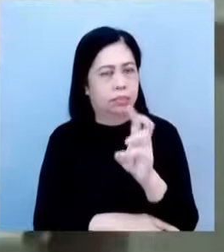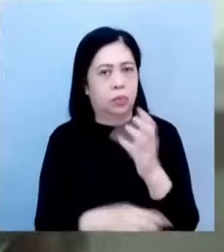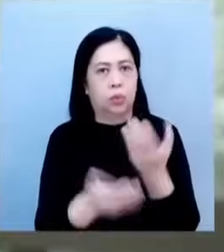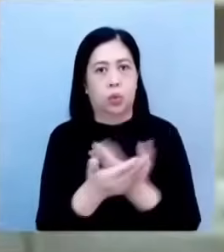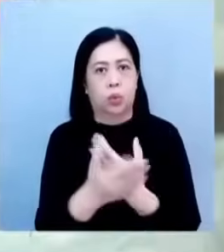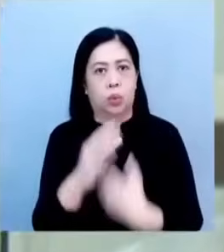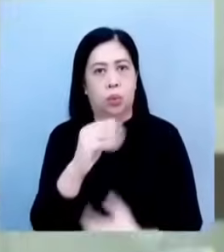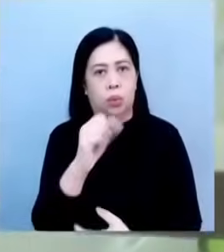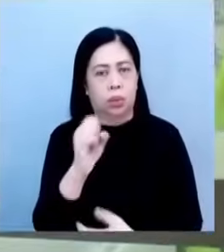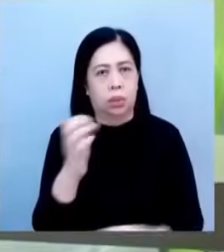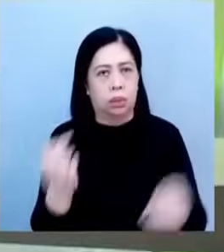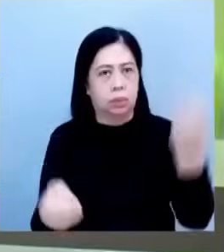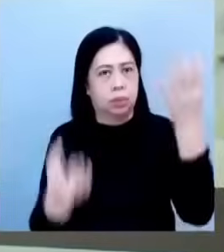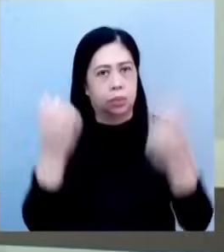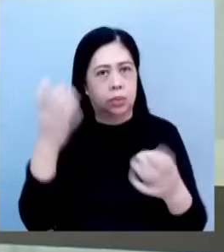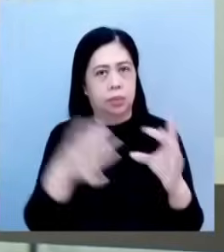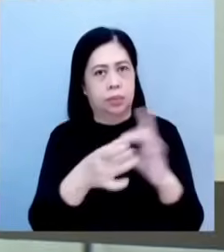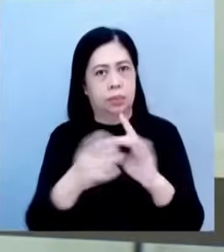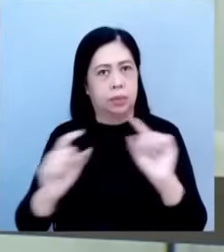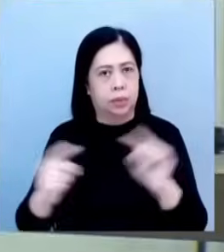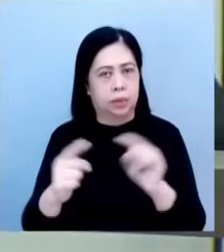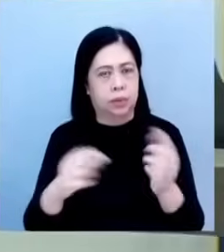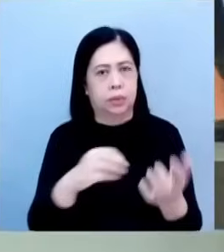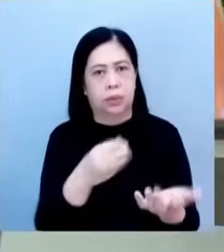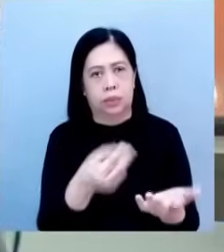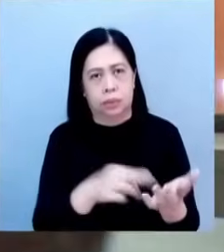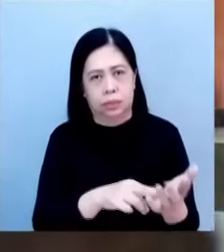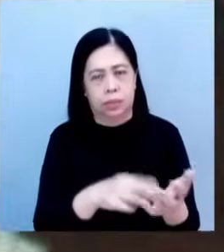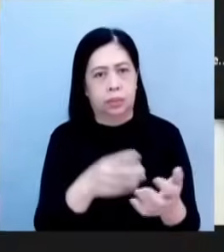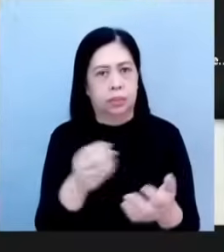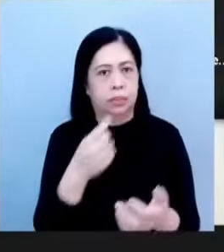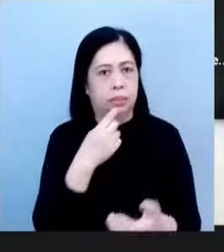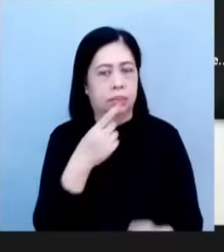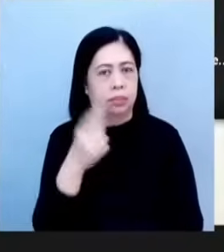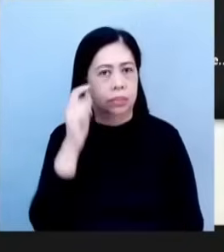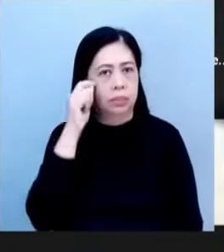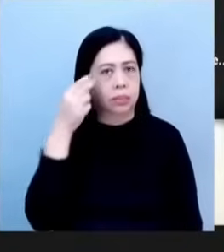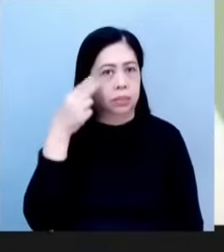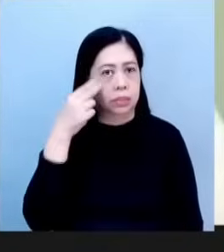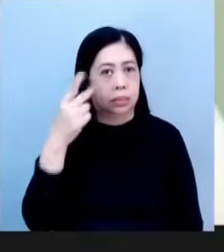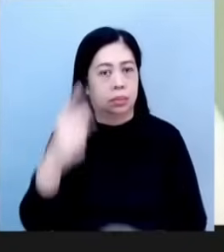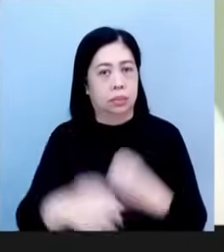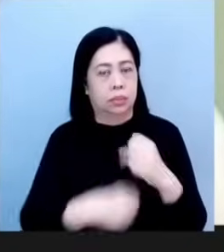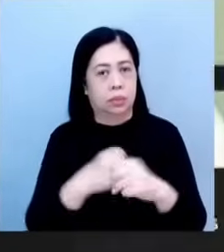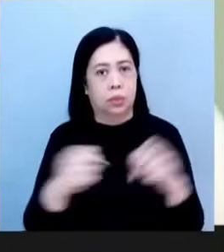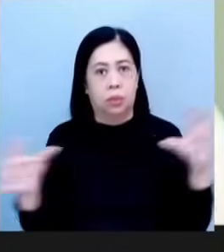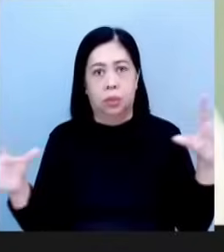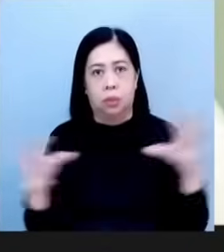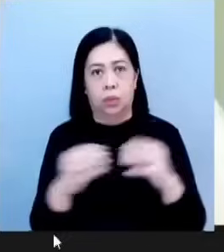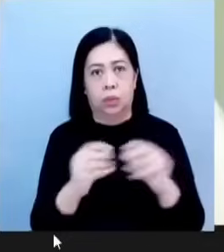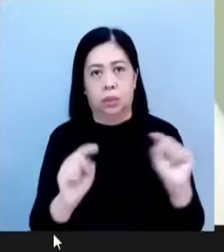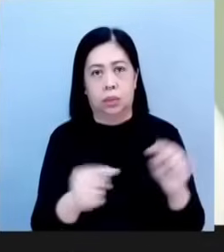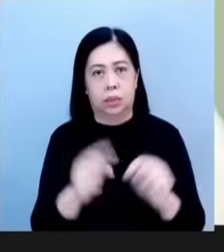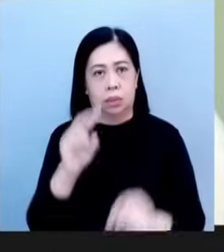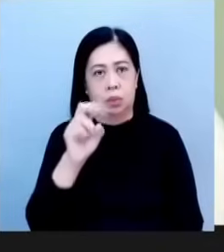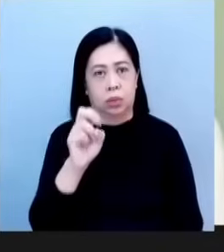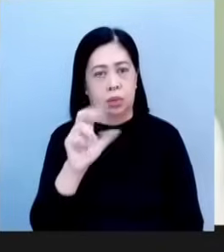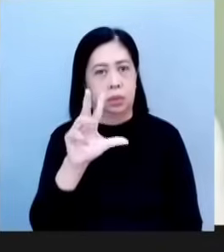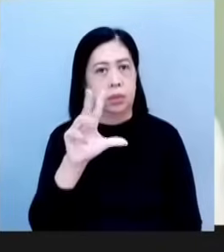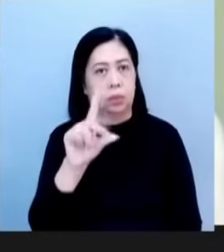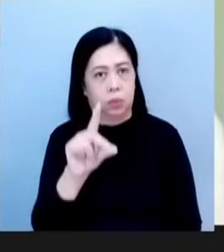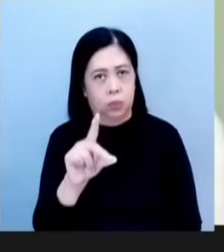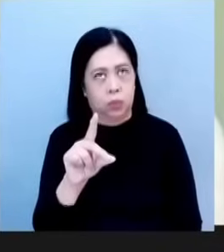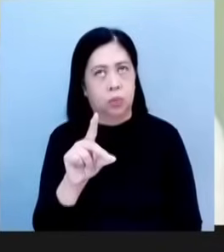of fireworks-related injuries were registered. Herbosa reported that for this year, the total injuries is at 231,